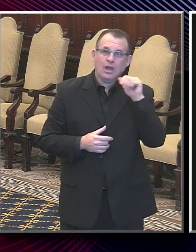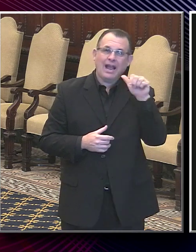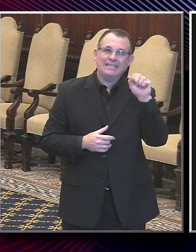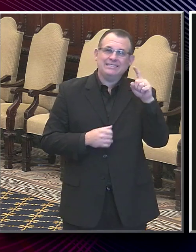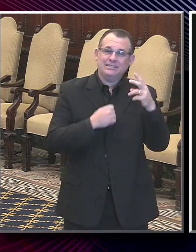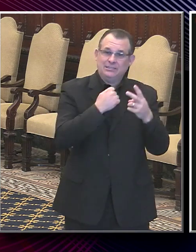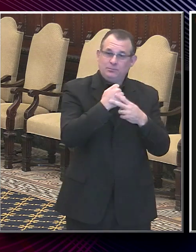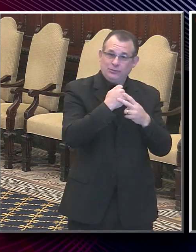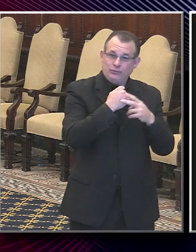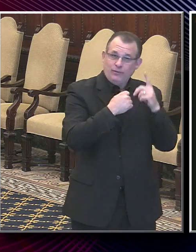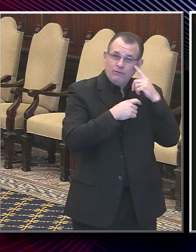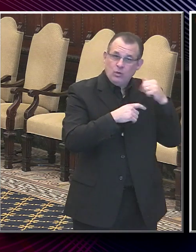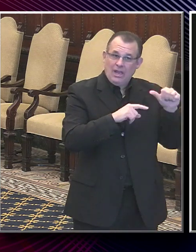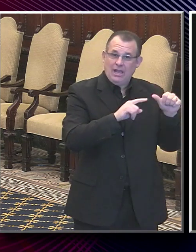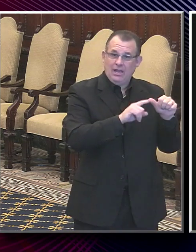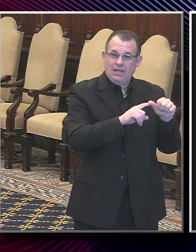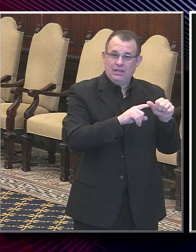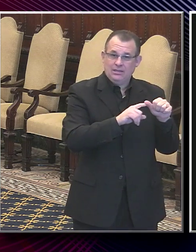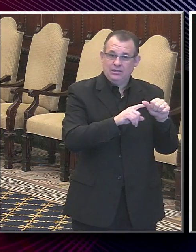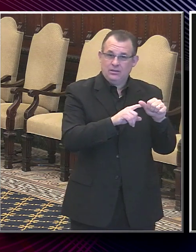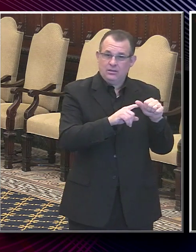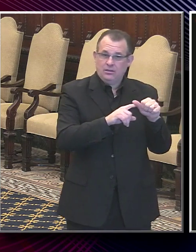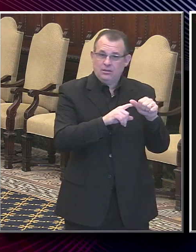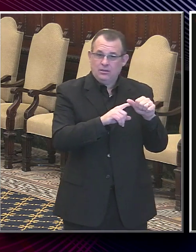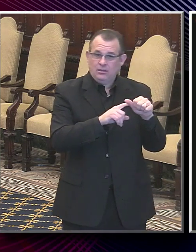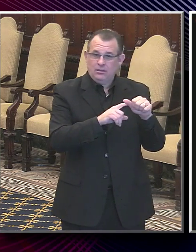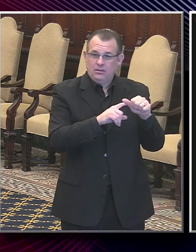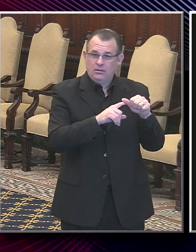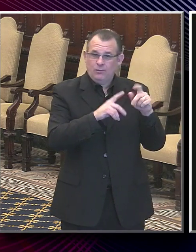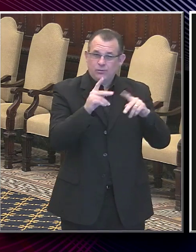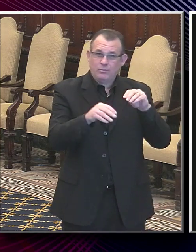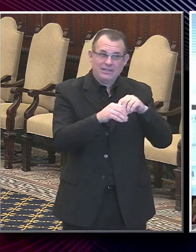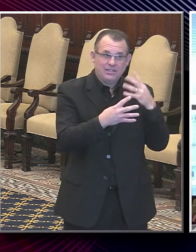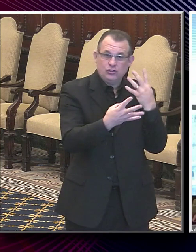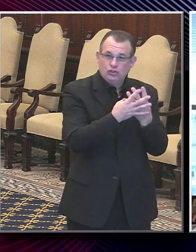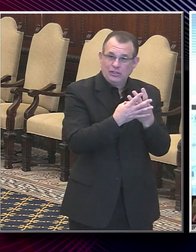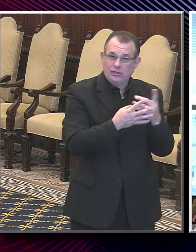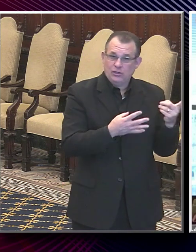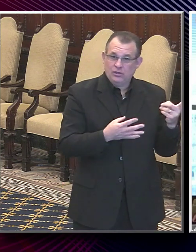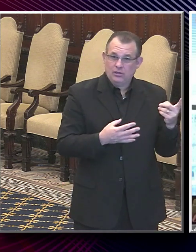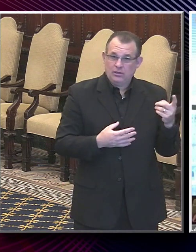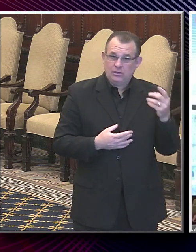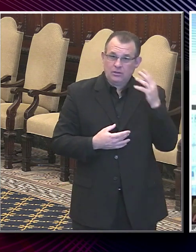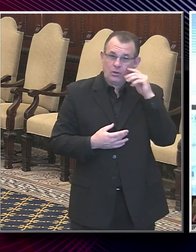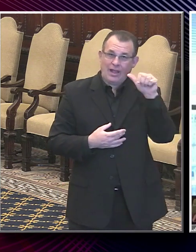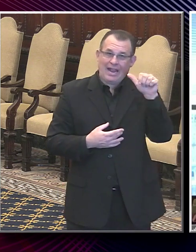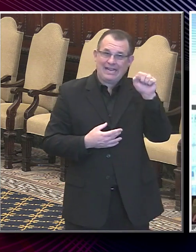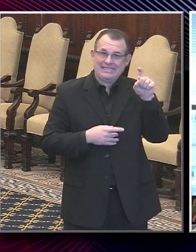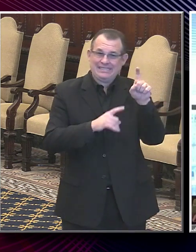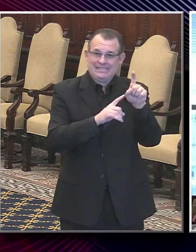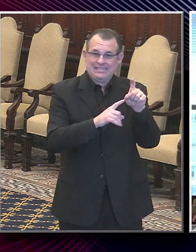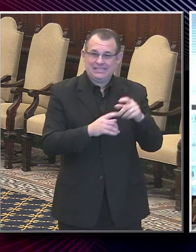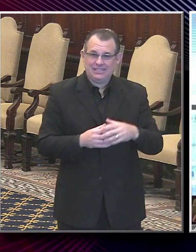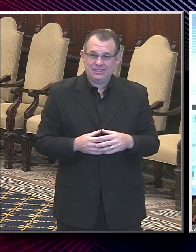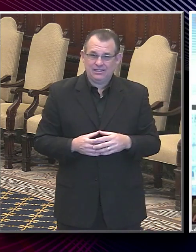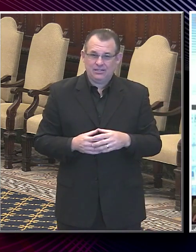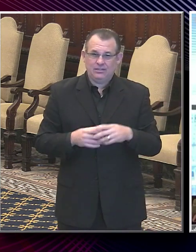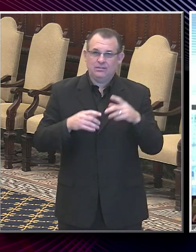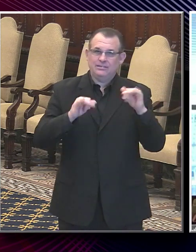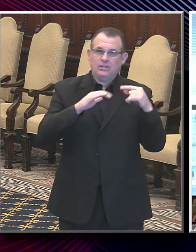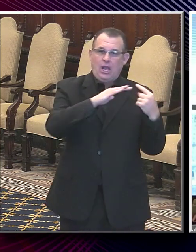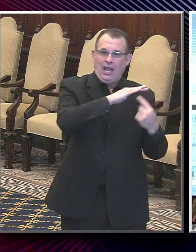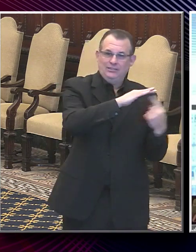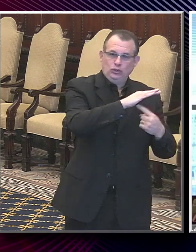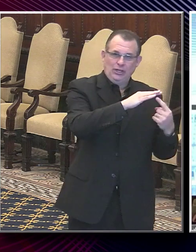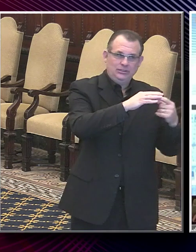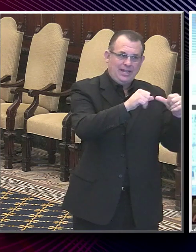of a person at this point in the city jail? So the ASD is still an isolation wing, and so